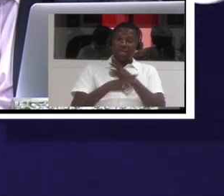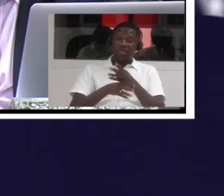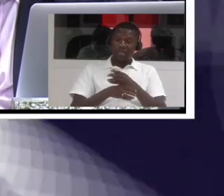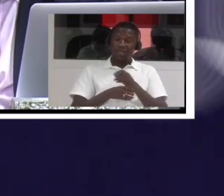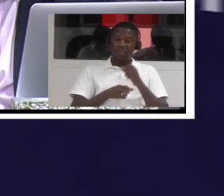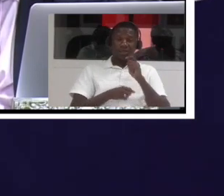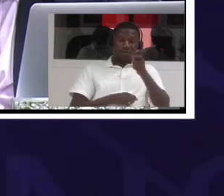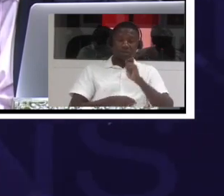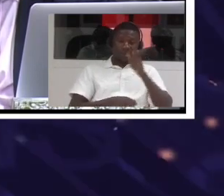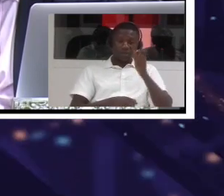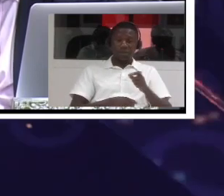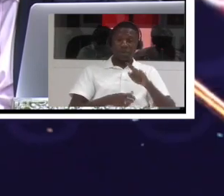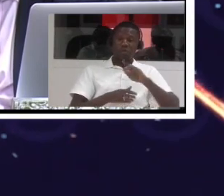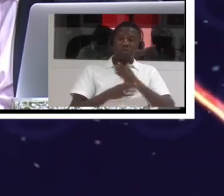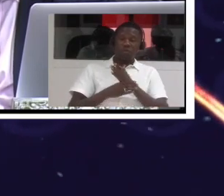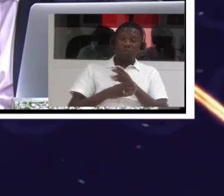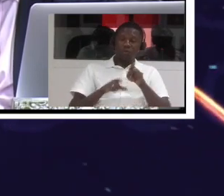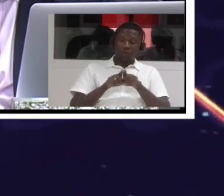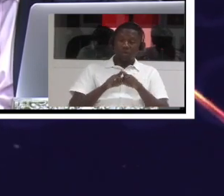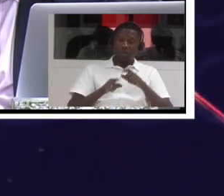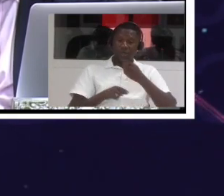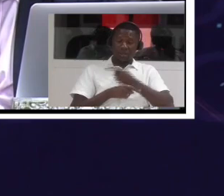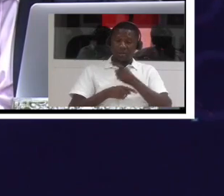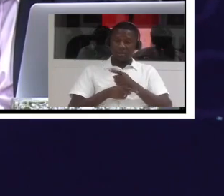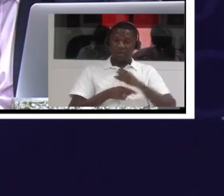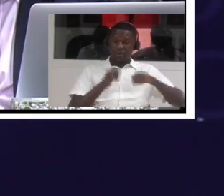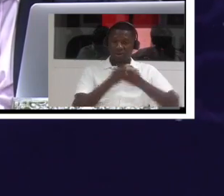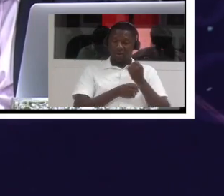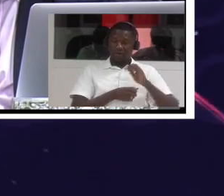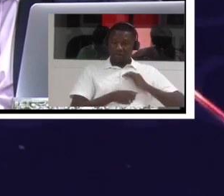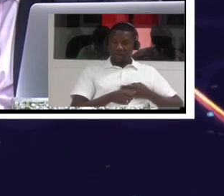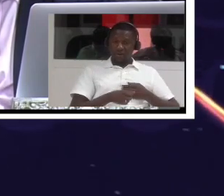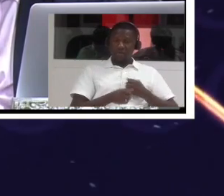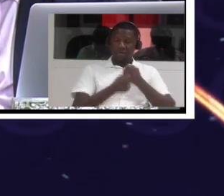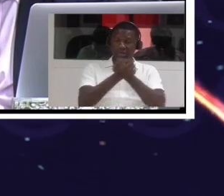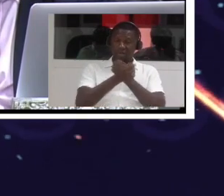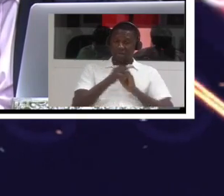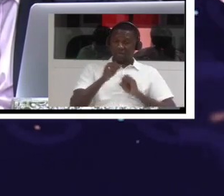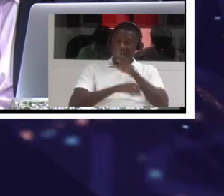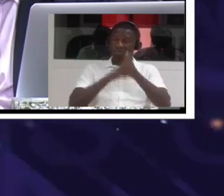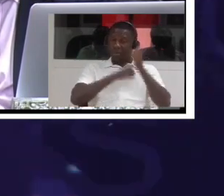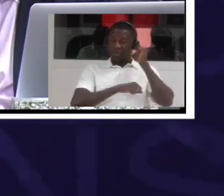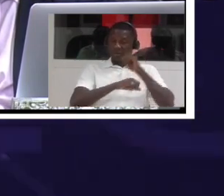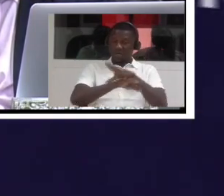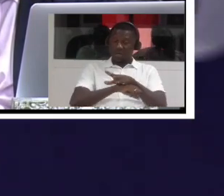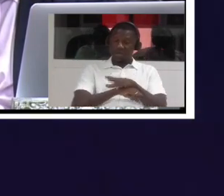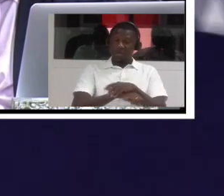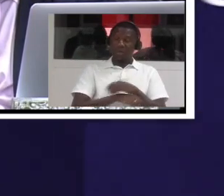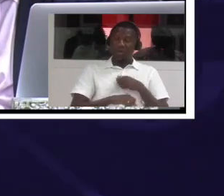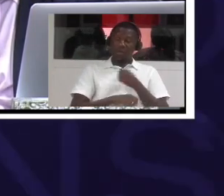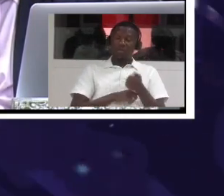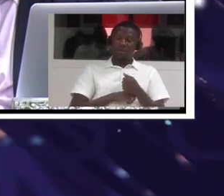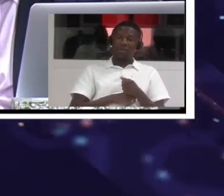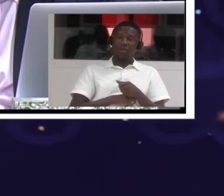deported. Mm-hmm. Okay, and Citizen FM, of course, Babacar Gaye and Ibrahim Asila. Yes. They were